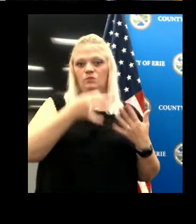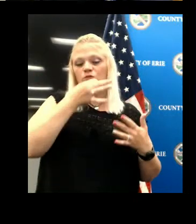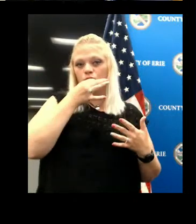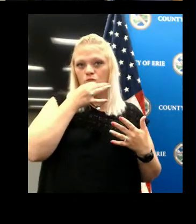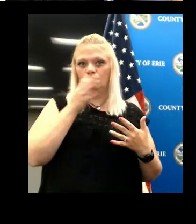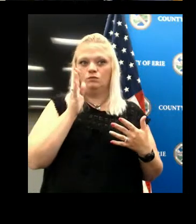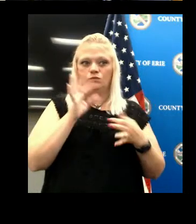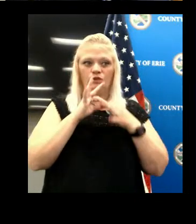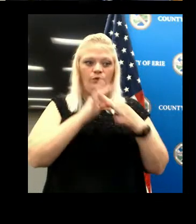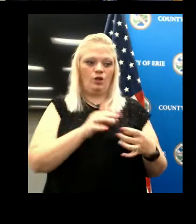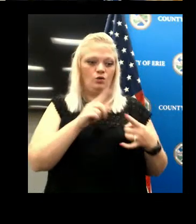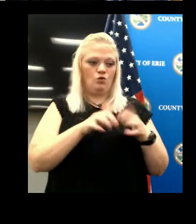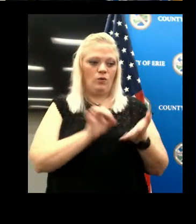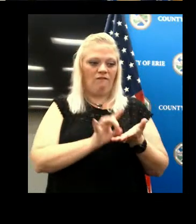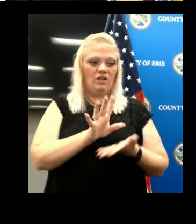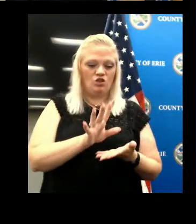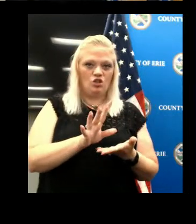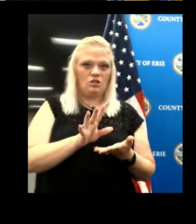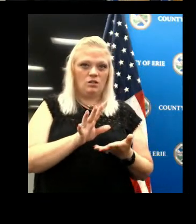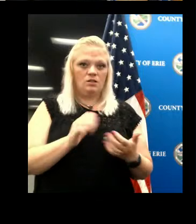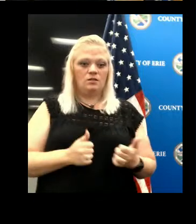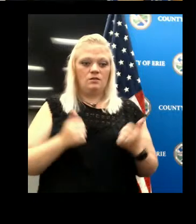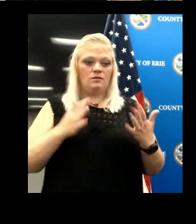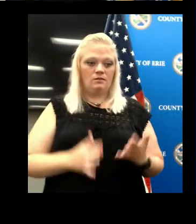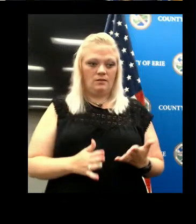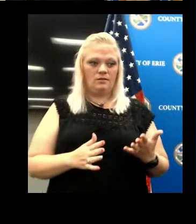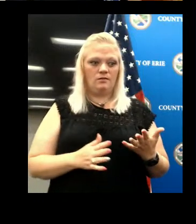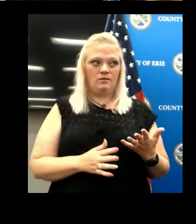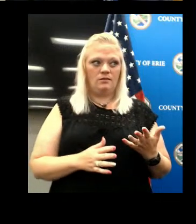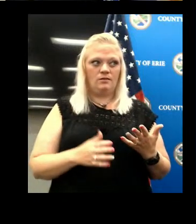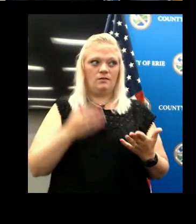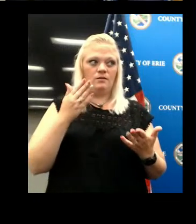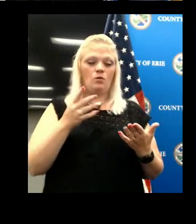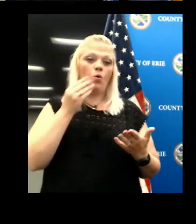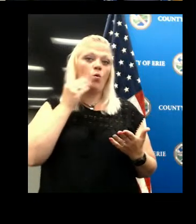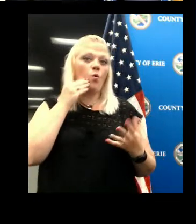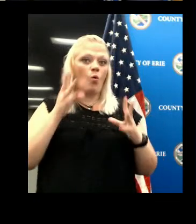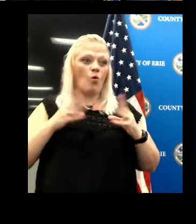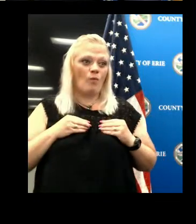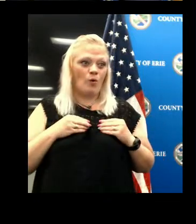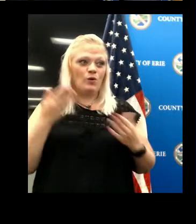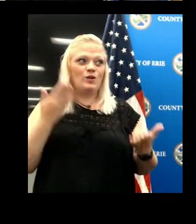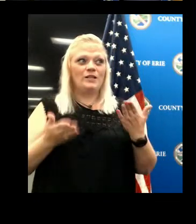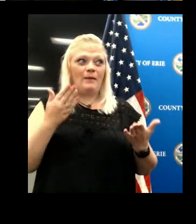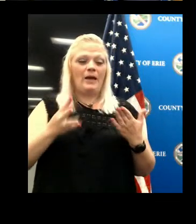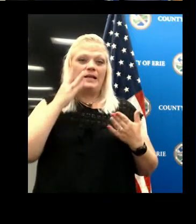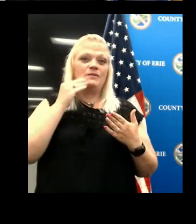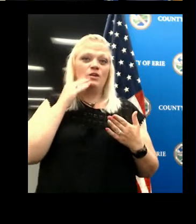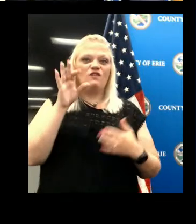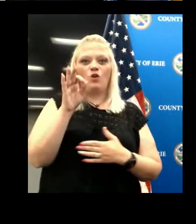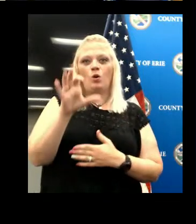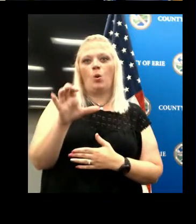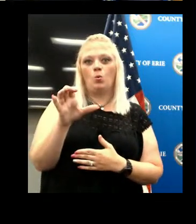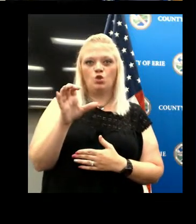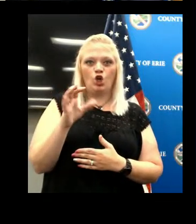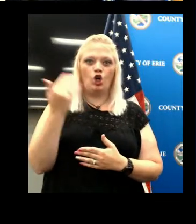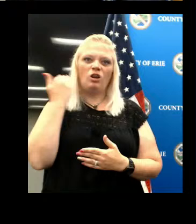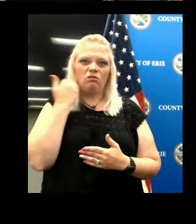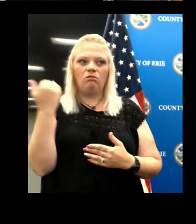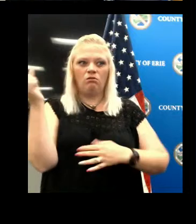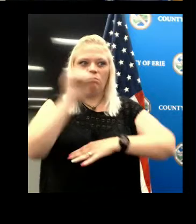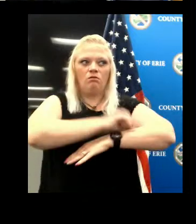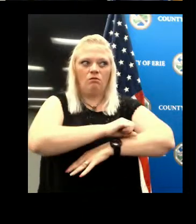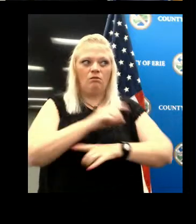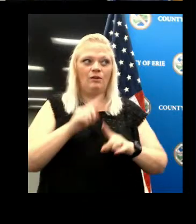with regards to evictions, tenants that are facing evictions, or homeowners that are potentially facing foreclosure. But we want